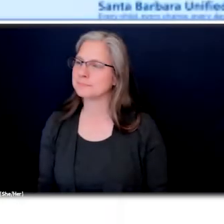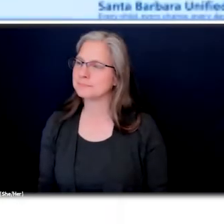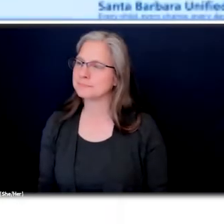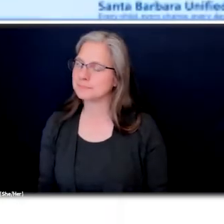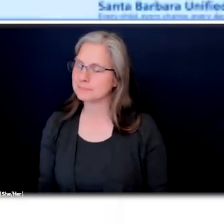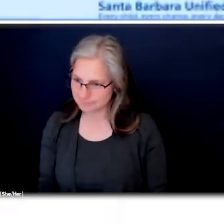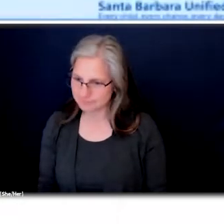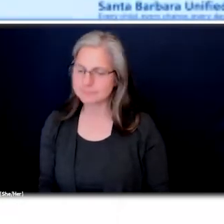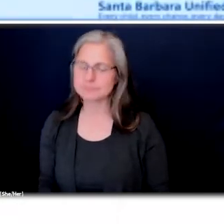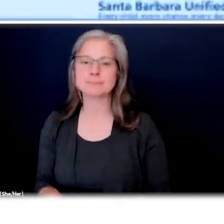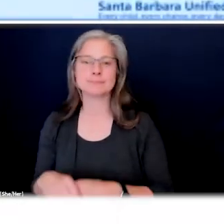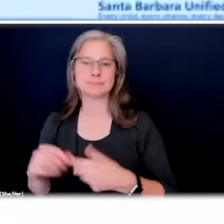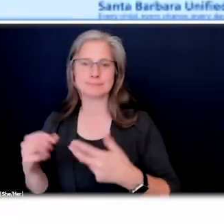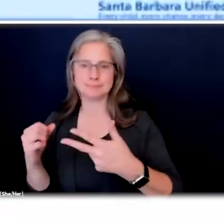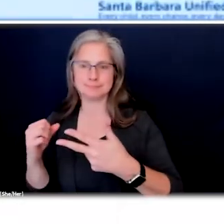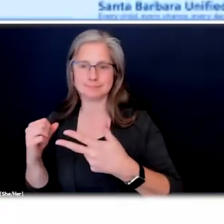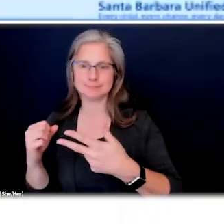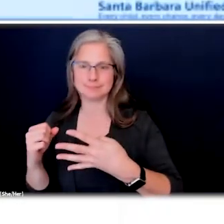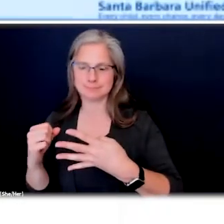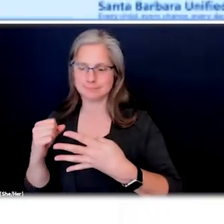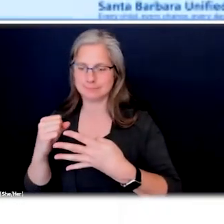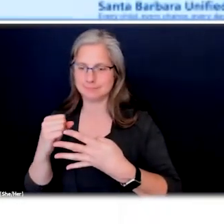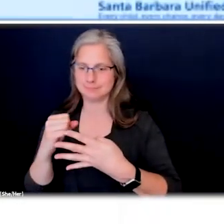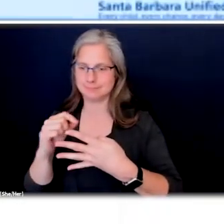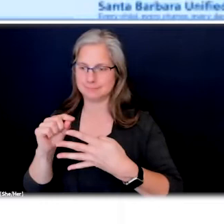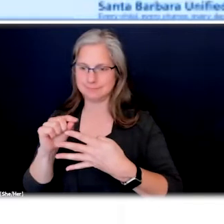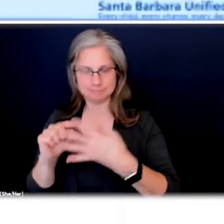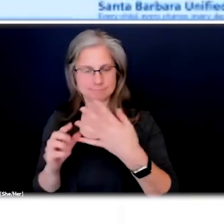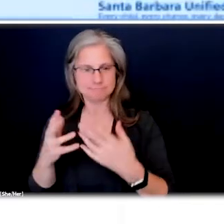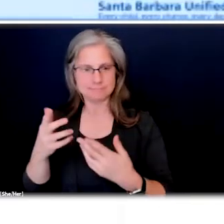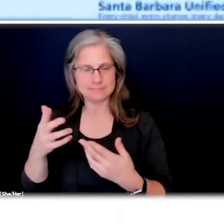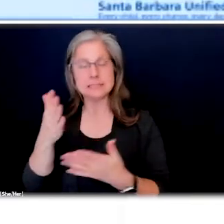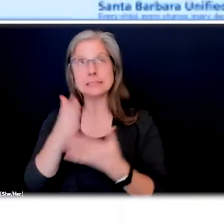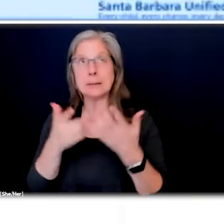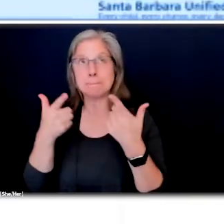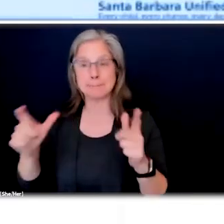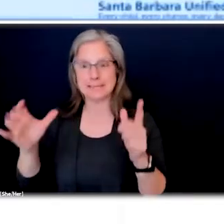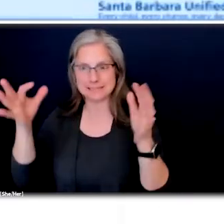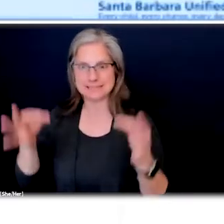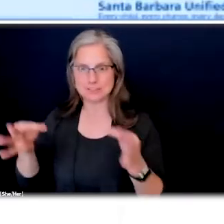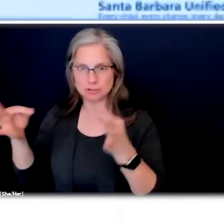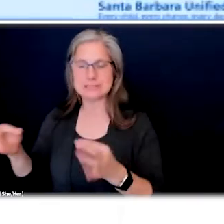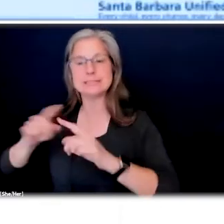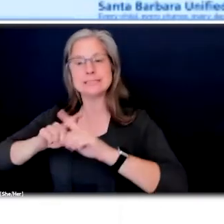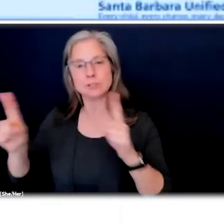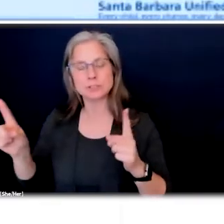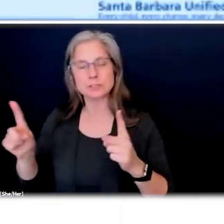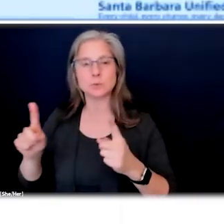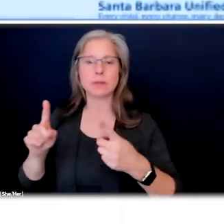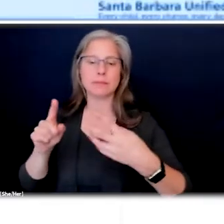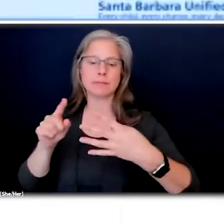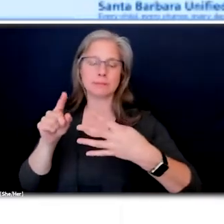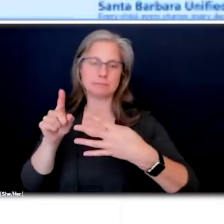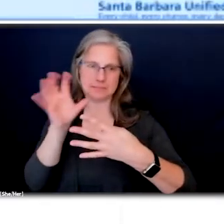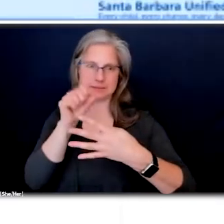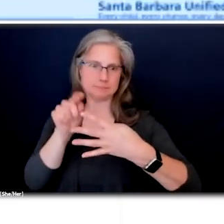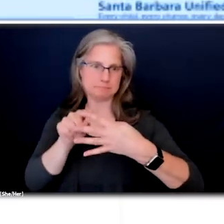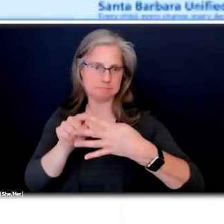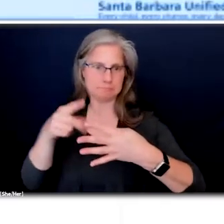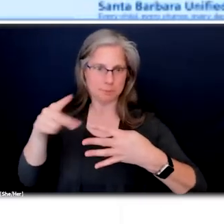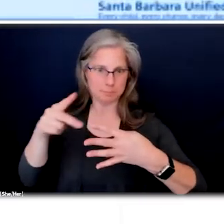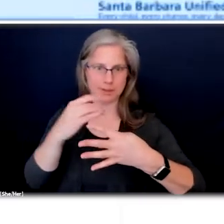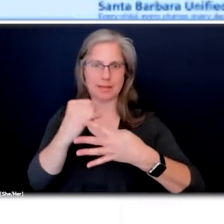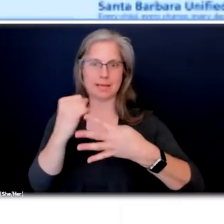So these are some of the big decisions that differences that happen between the purple tier and the red tier. So